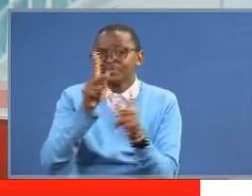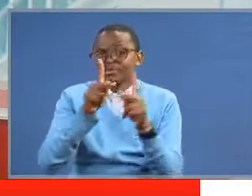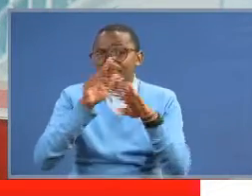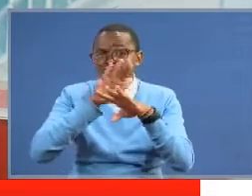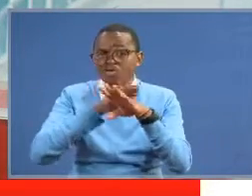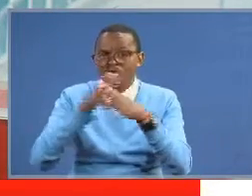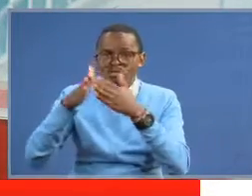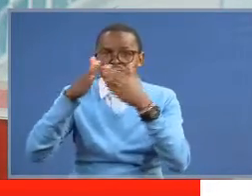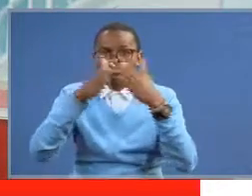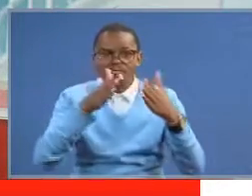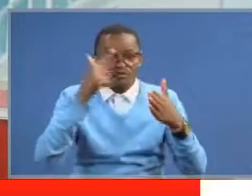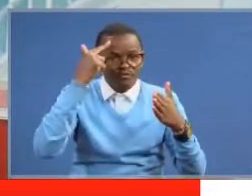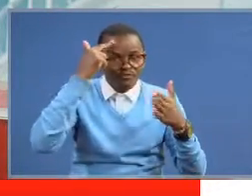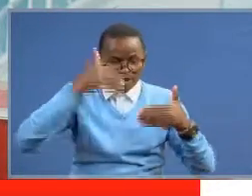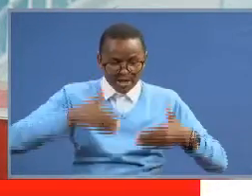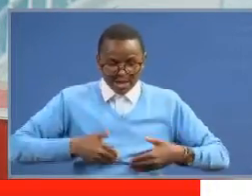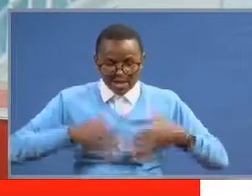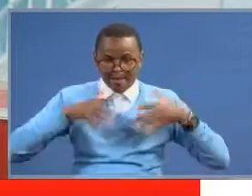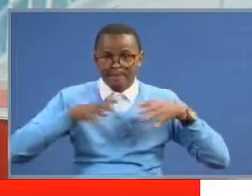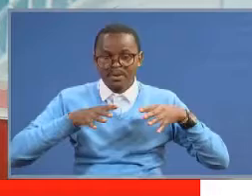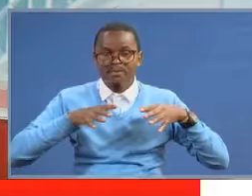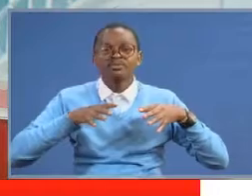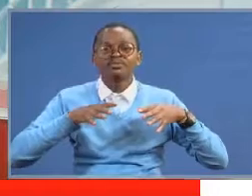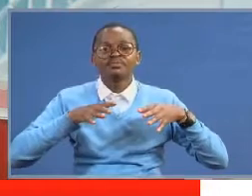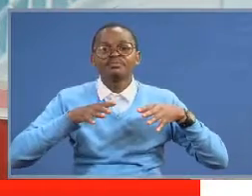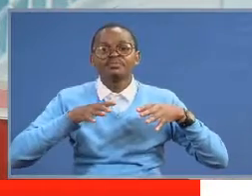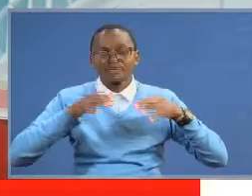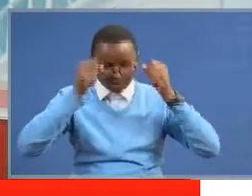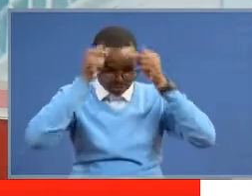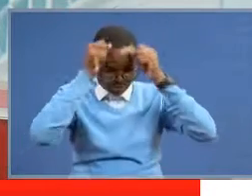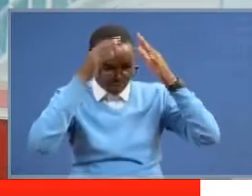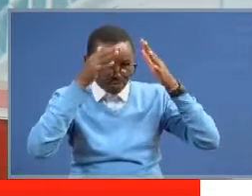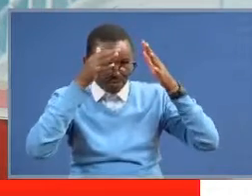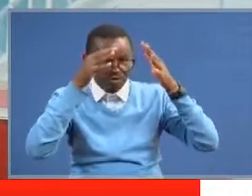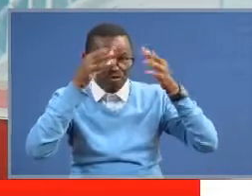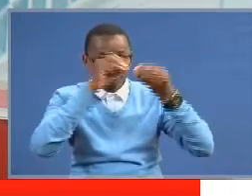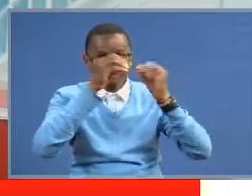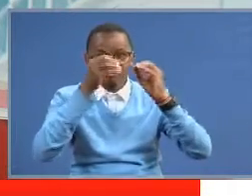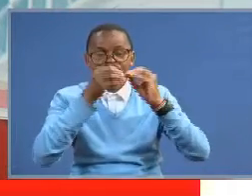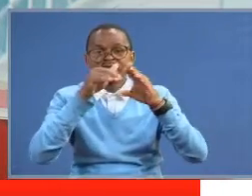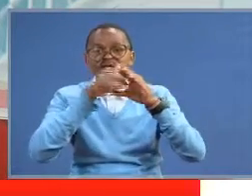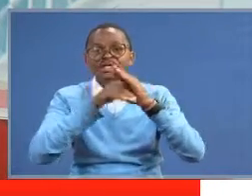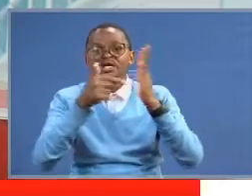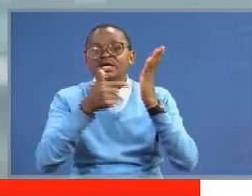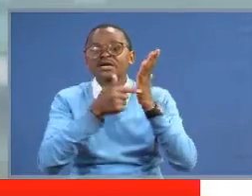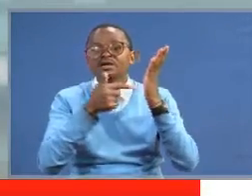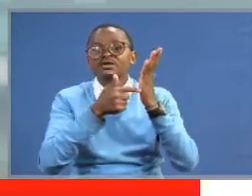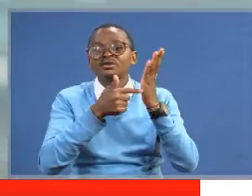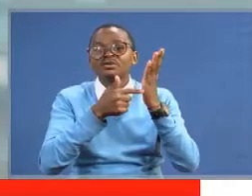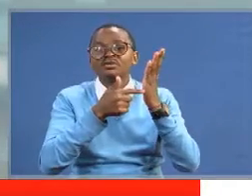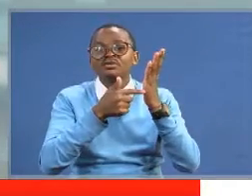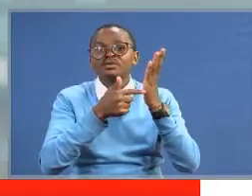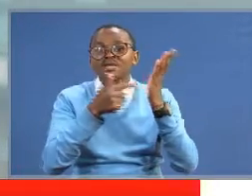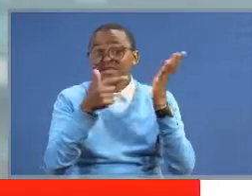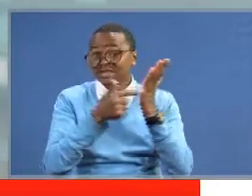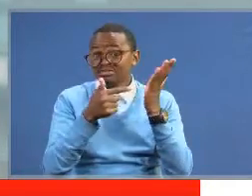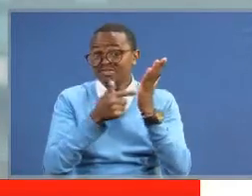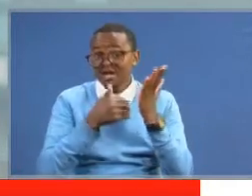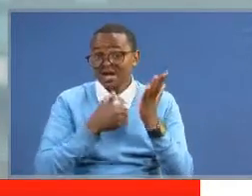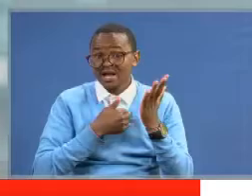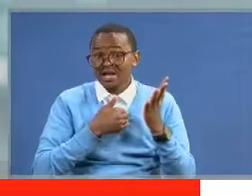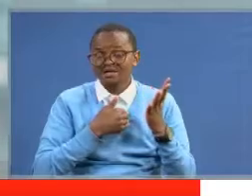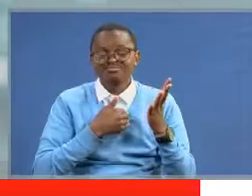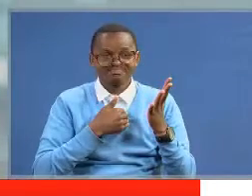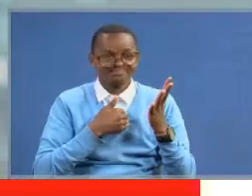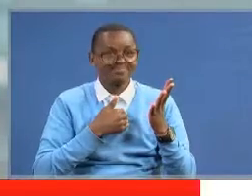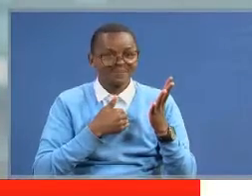good opportunity for the young people and especially the students to innovate with technology. Wow, and now technology has taken